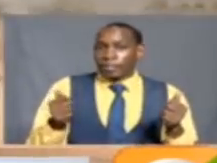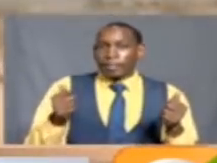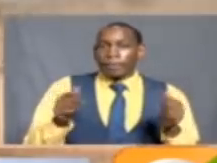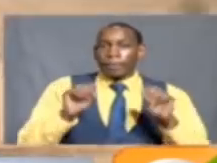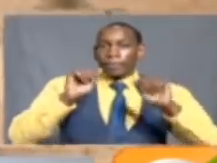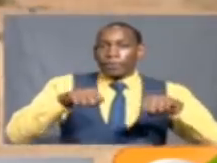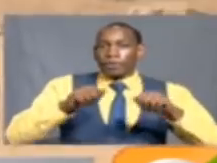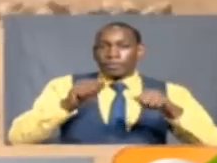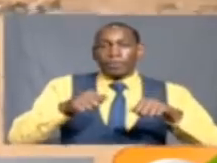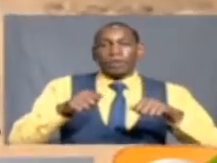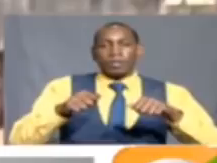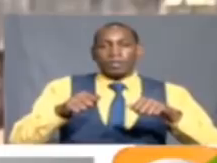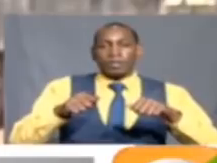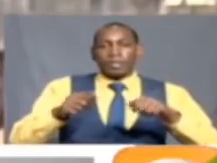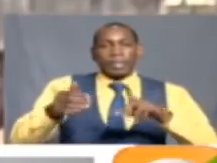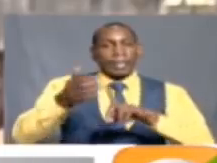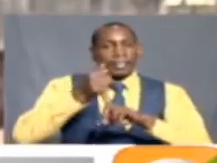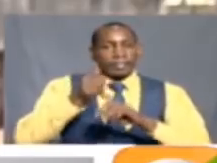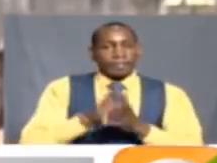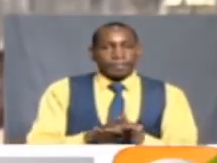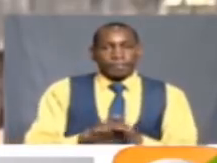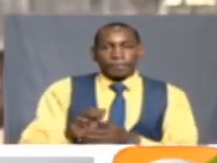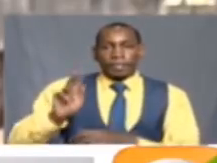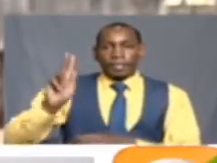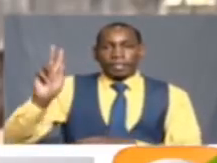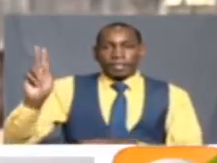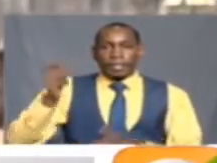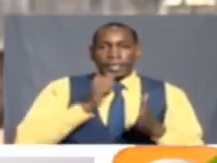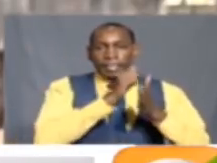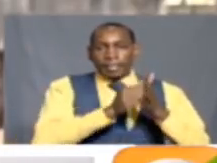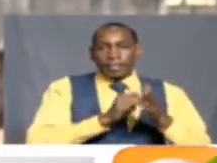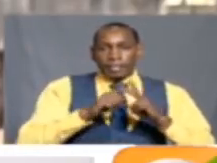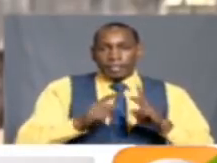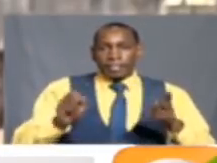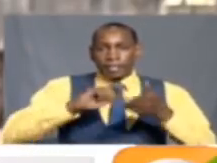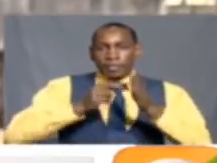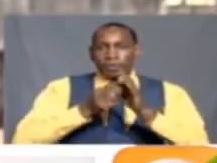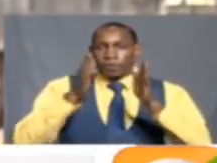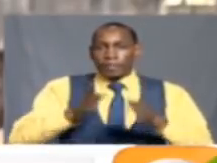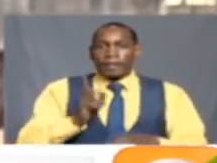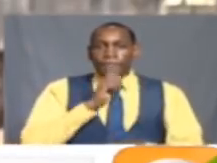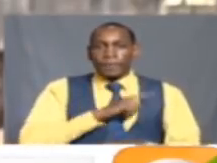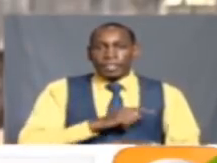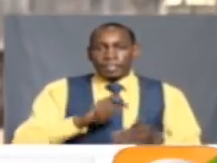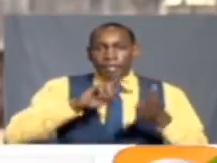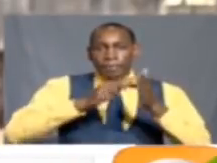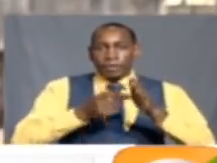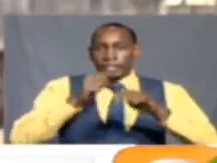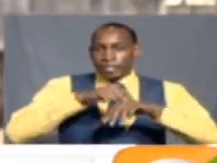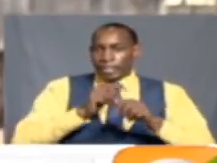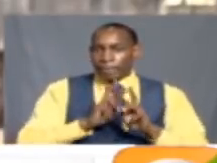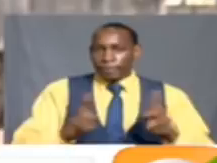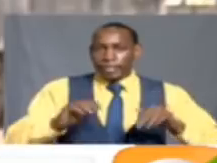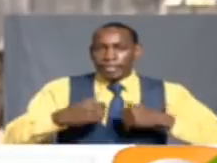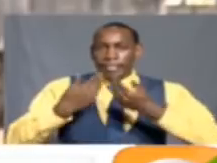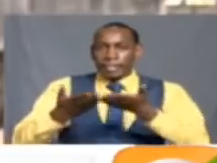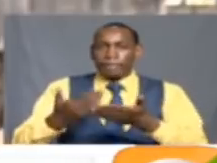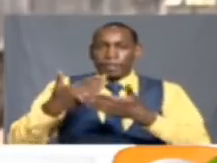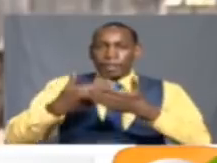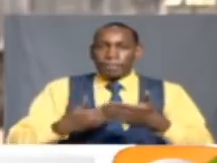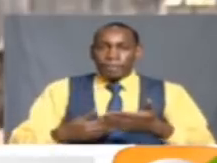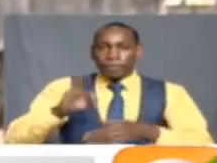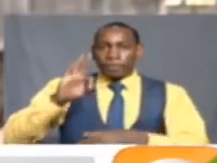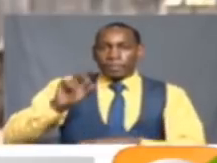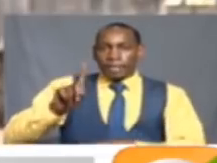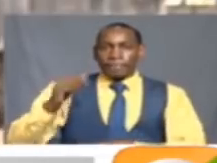we can meet at it. Kenya Railways is optimistic that the contractor will finish this project on time and hand it over to them by the